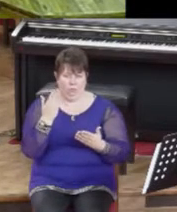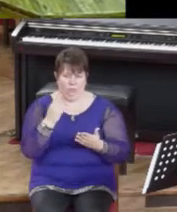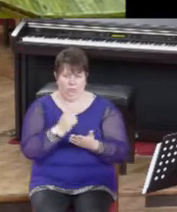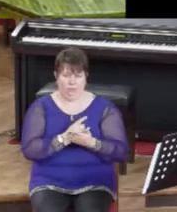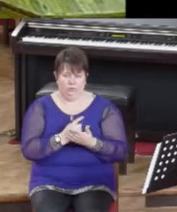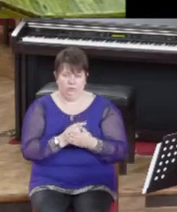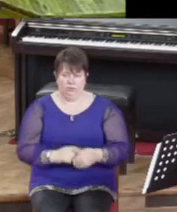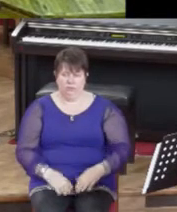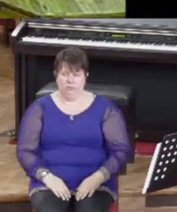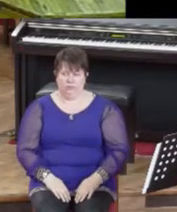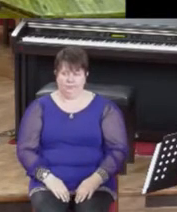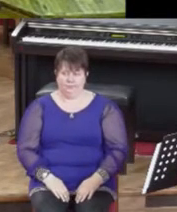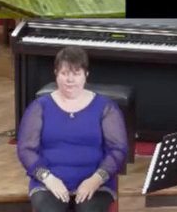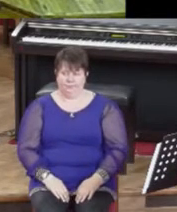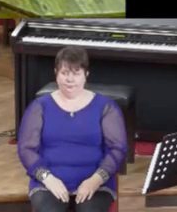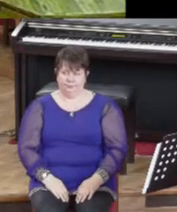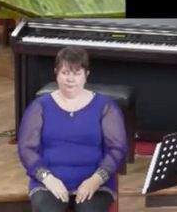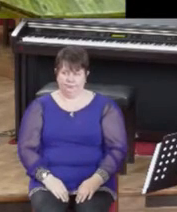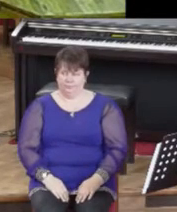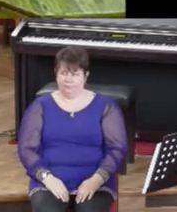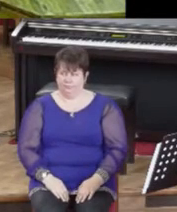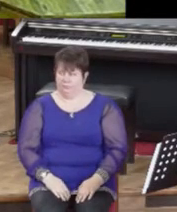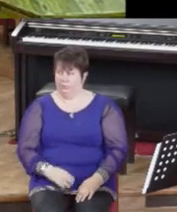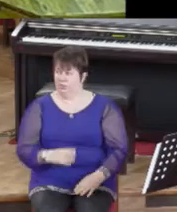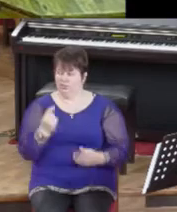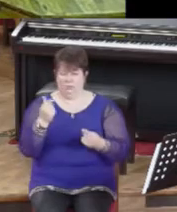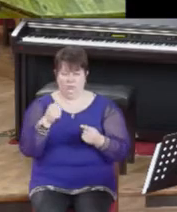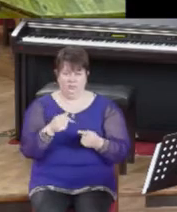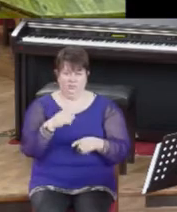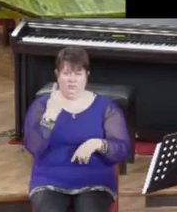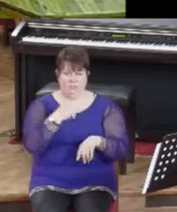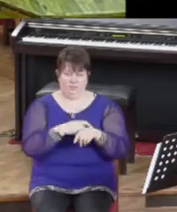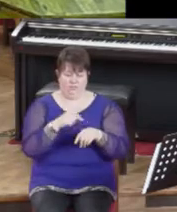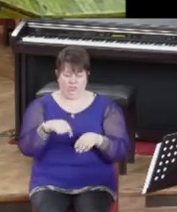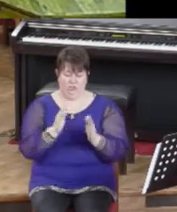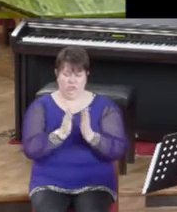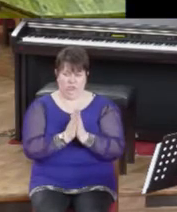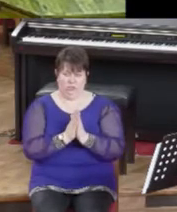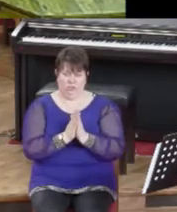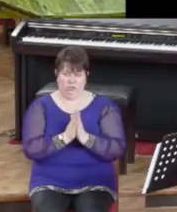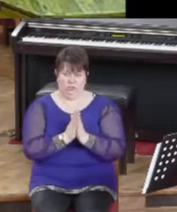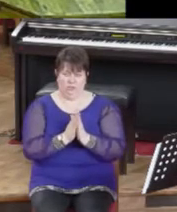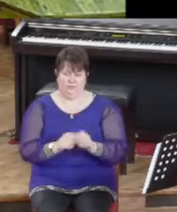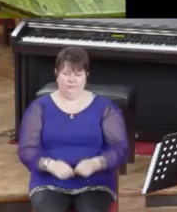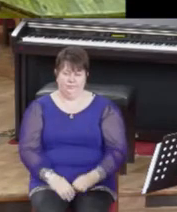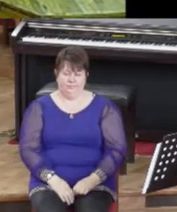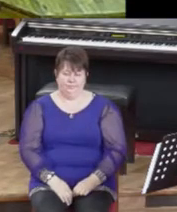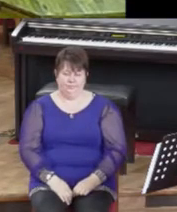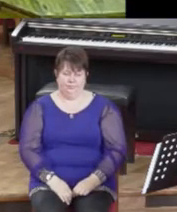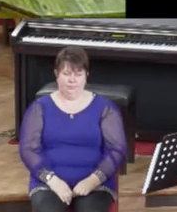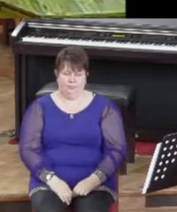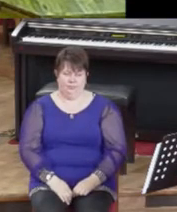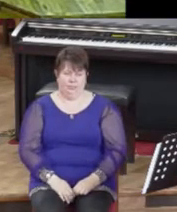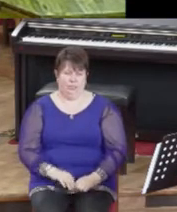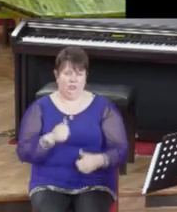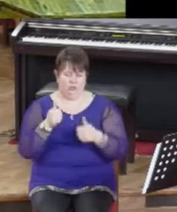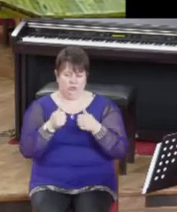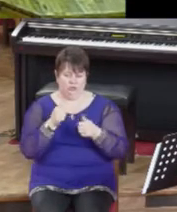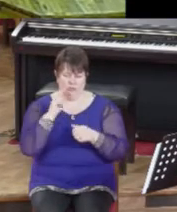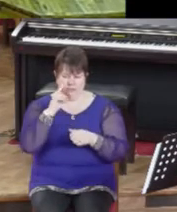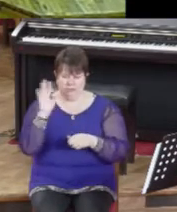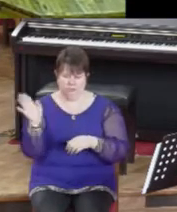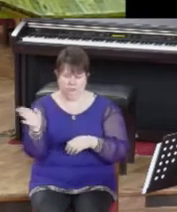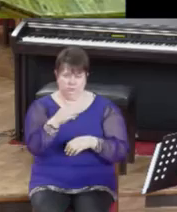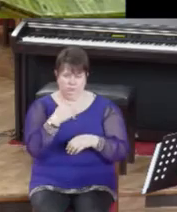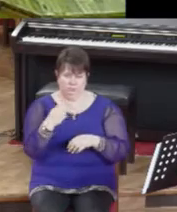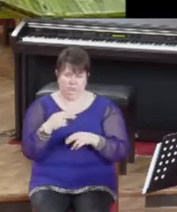regularly, and that's okay, because you're here to see these wee ones baptized this morning. And it's just a pleasure, isn't it? Just a privilege to see a